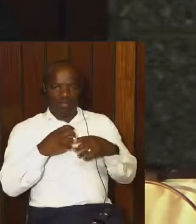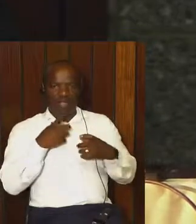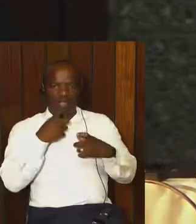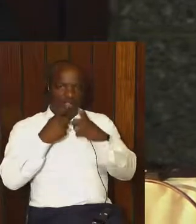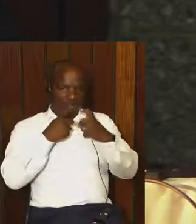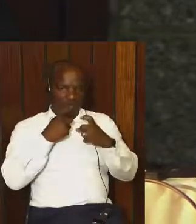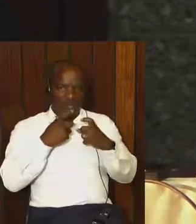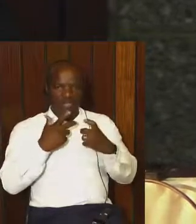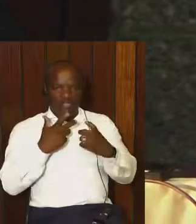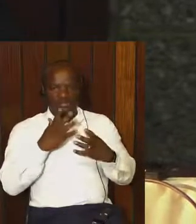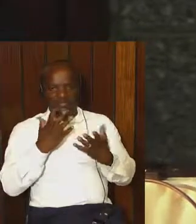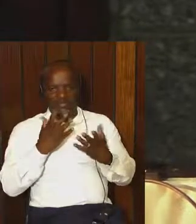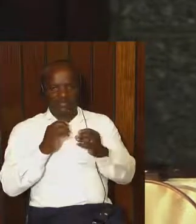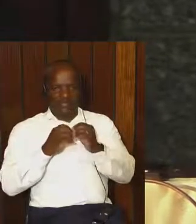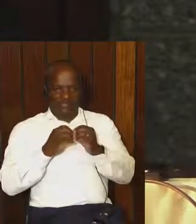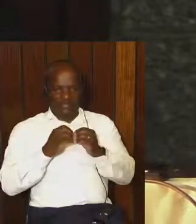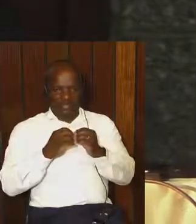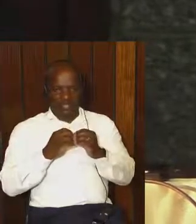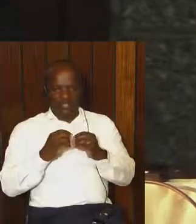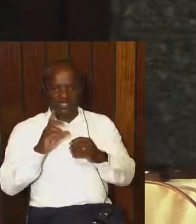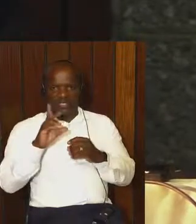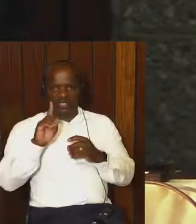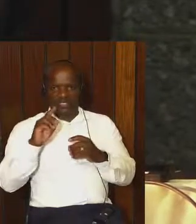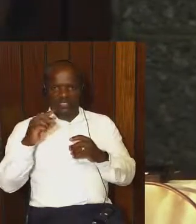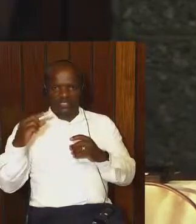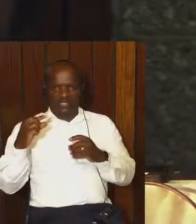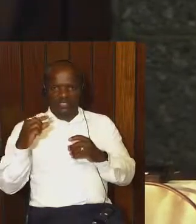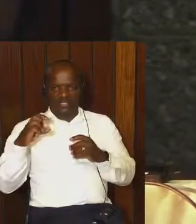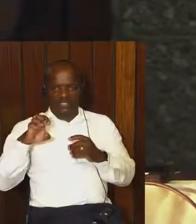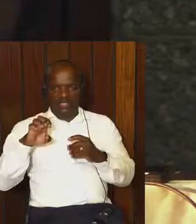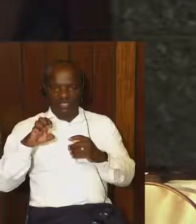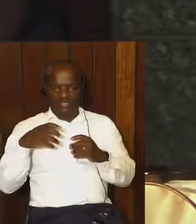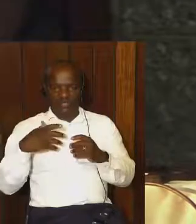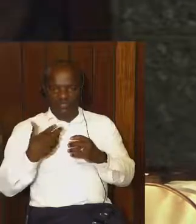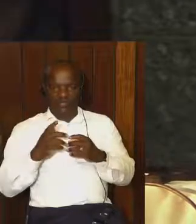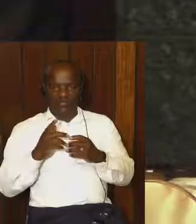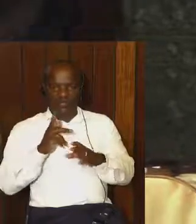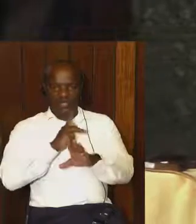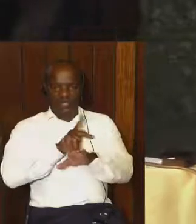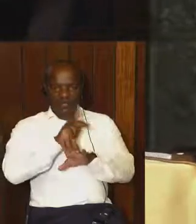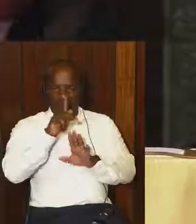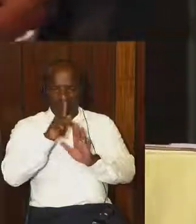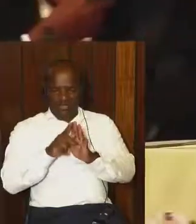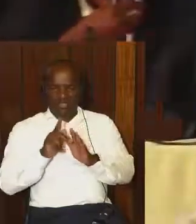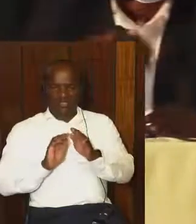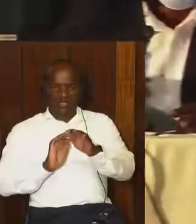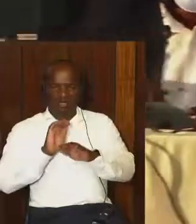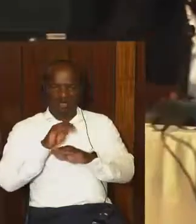to engage the DDG there, Chair. But in terms of the project overruns, let me get the DDG.